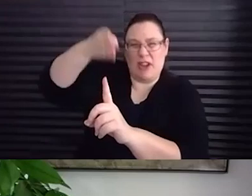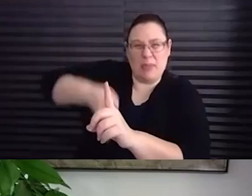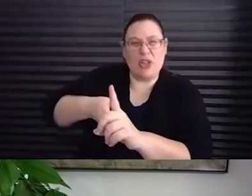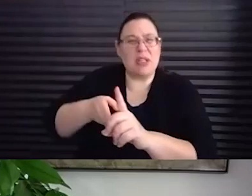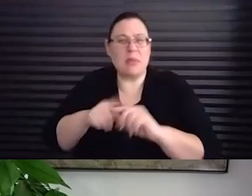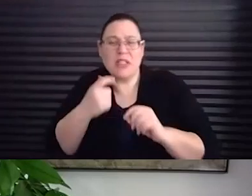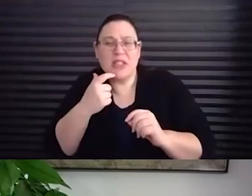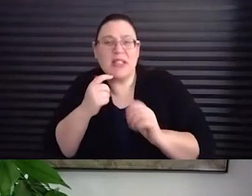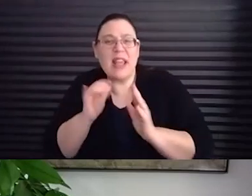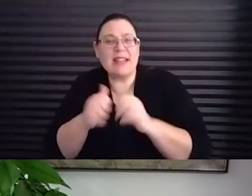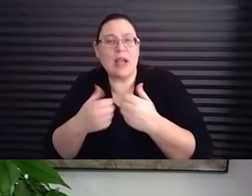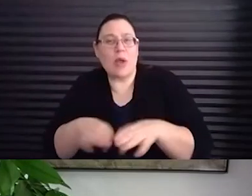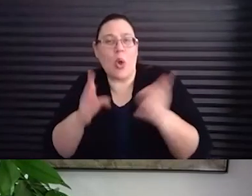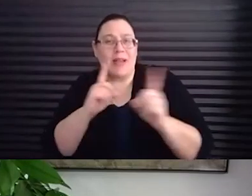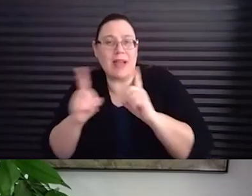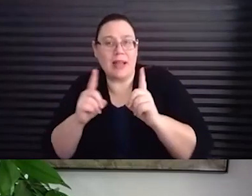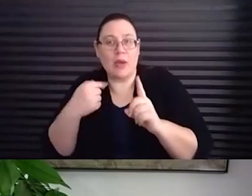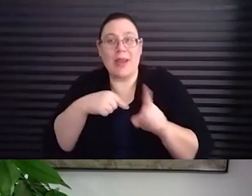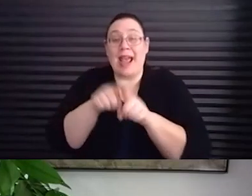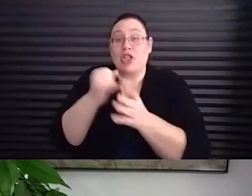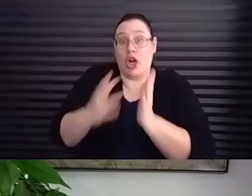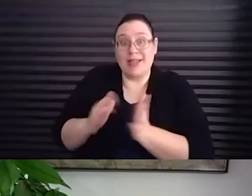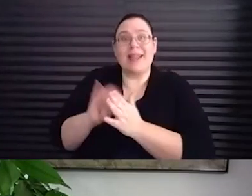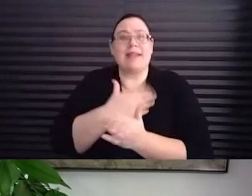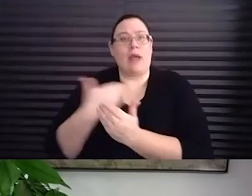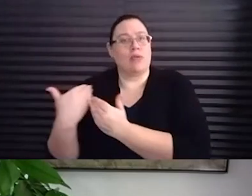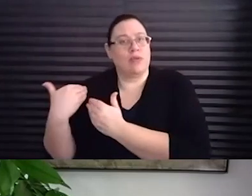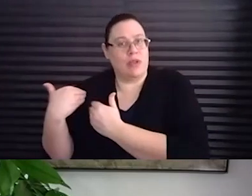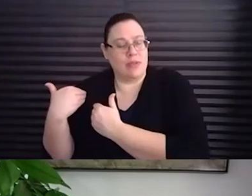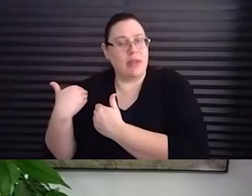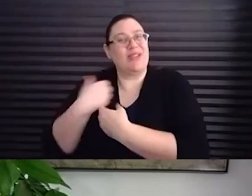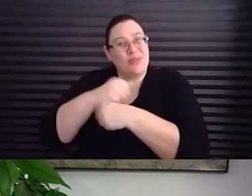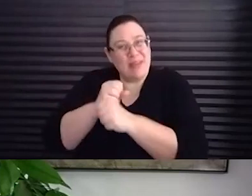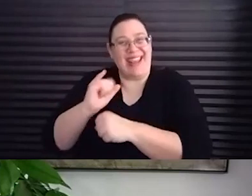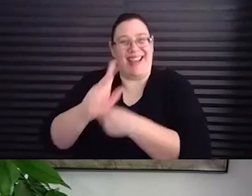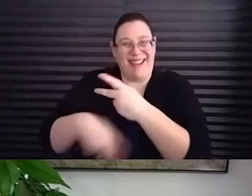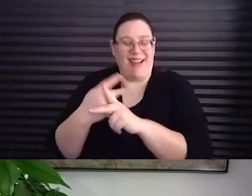dialogue. And I think that's something that we as artists, that's our responsibility as well, is to create that type of dialogue.